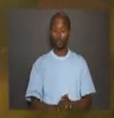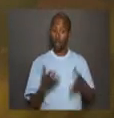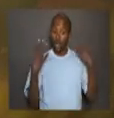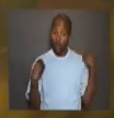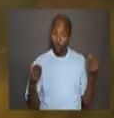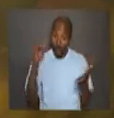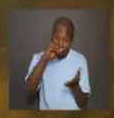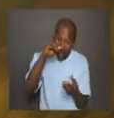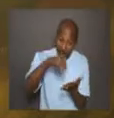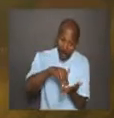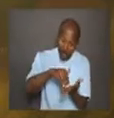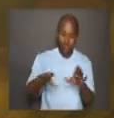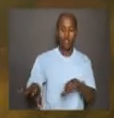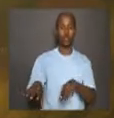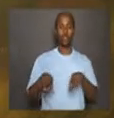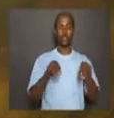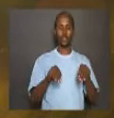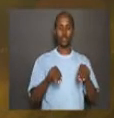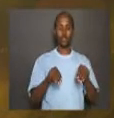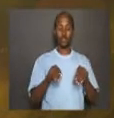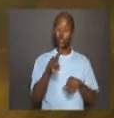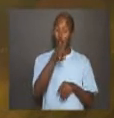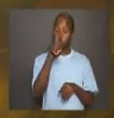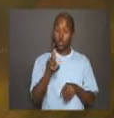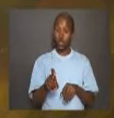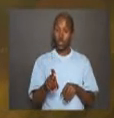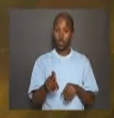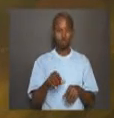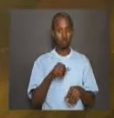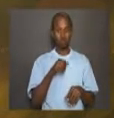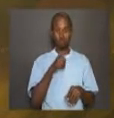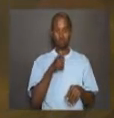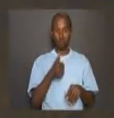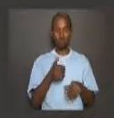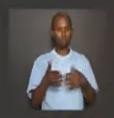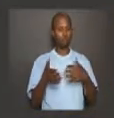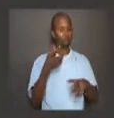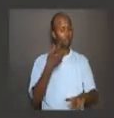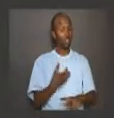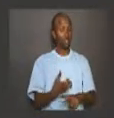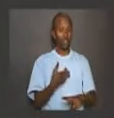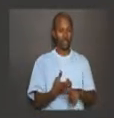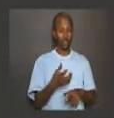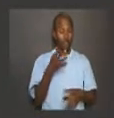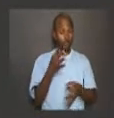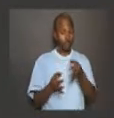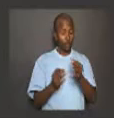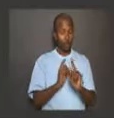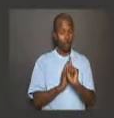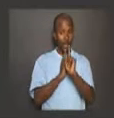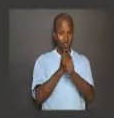Hello again, students. That question was not too difficult. If you